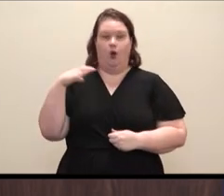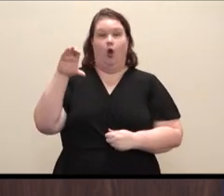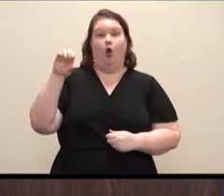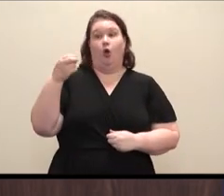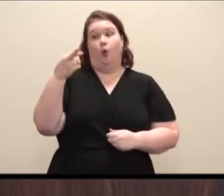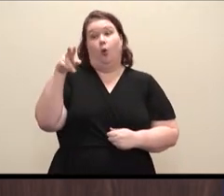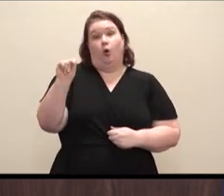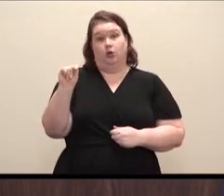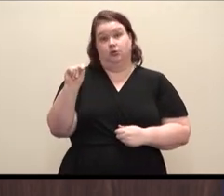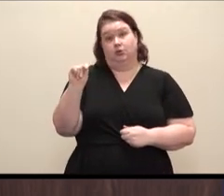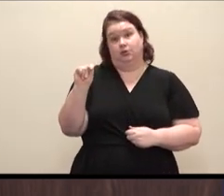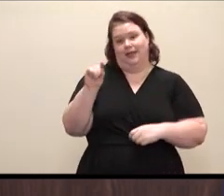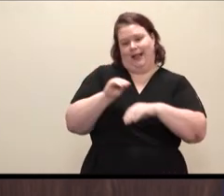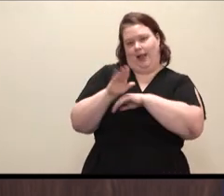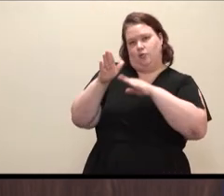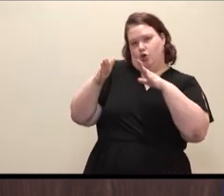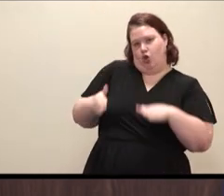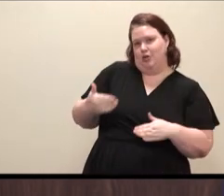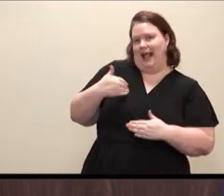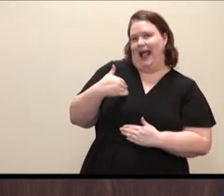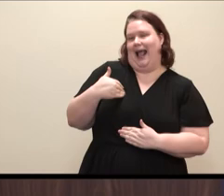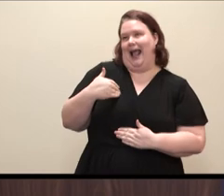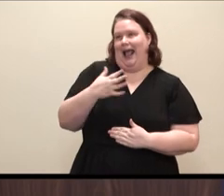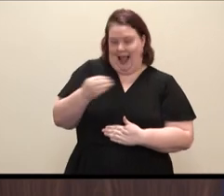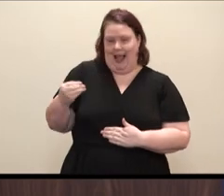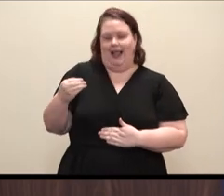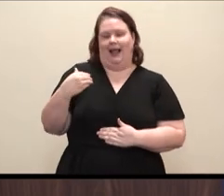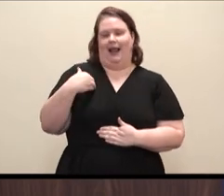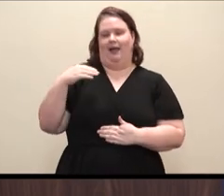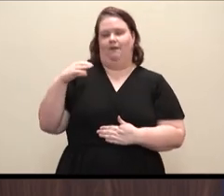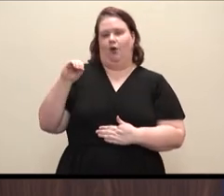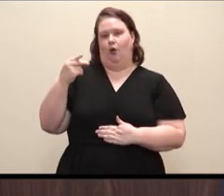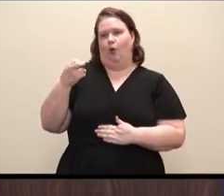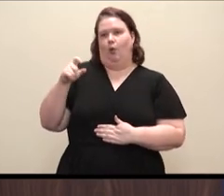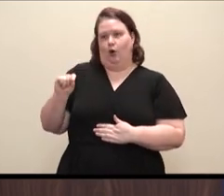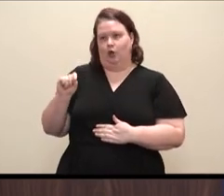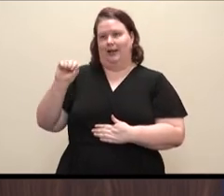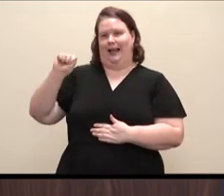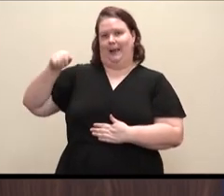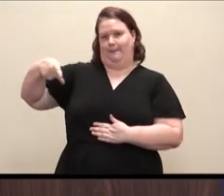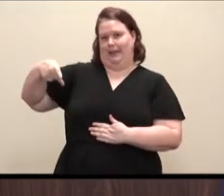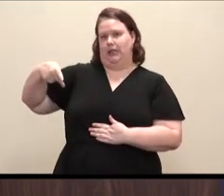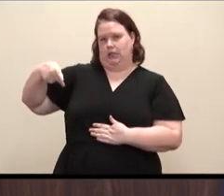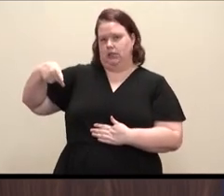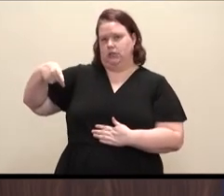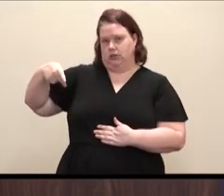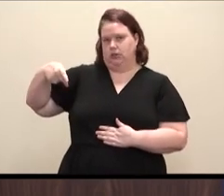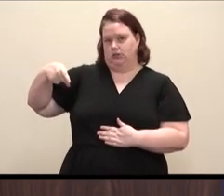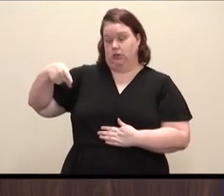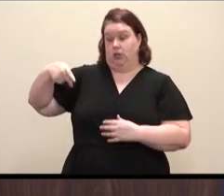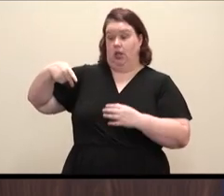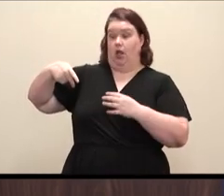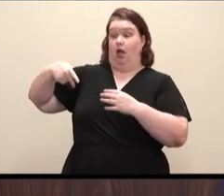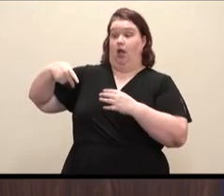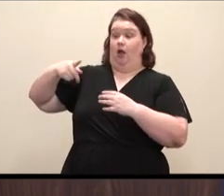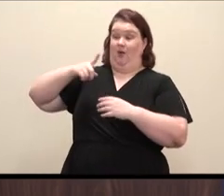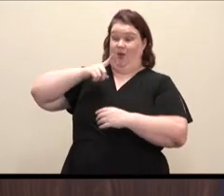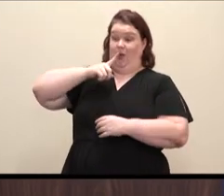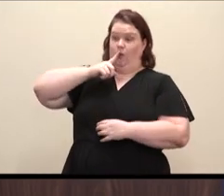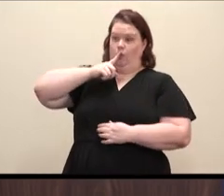now and cohort APs, but extending that, and we have now